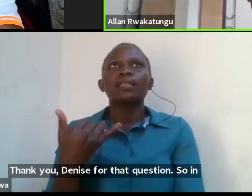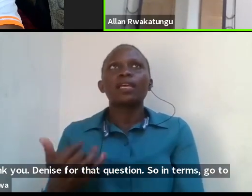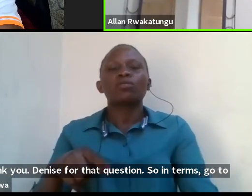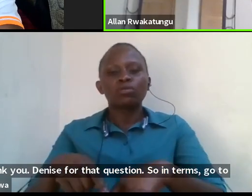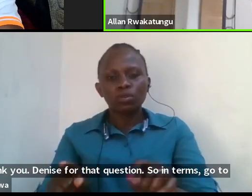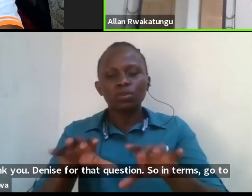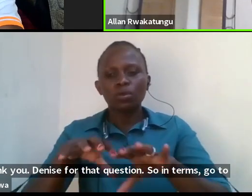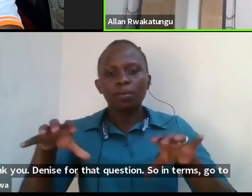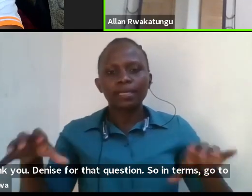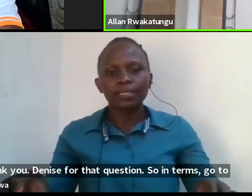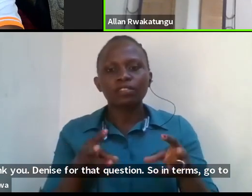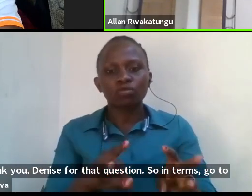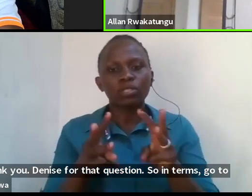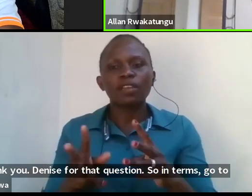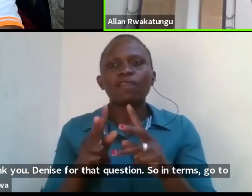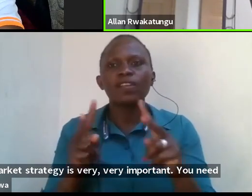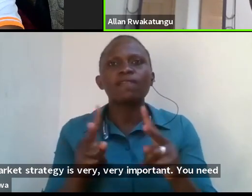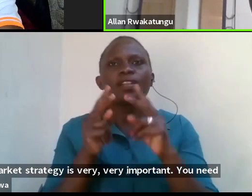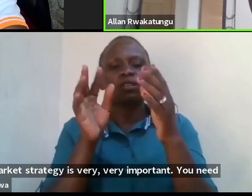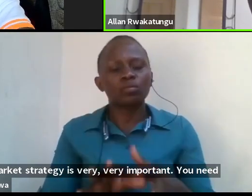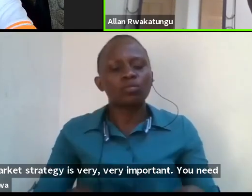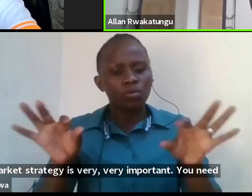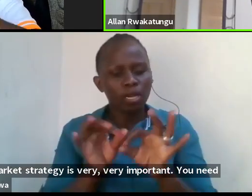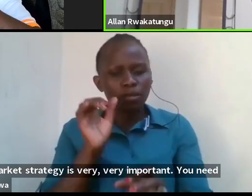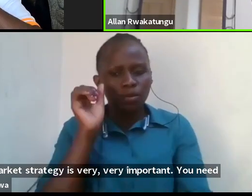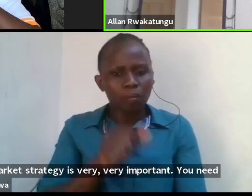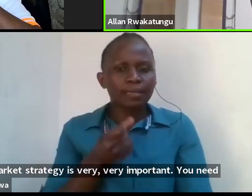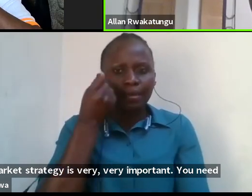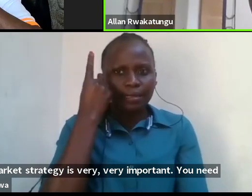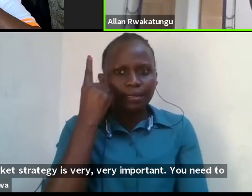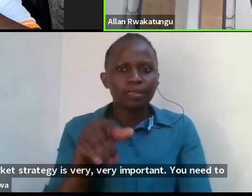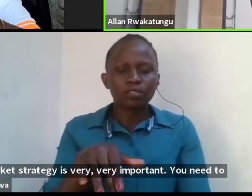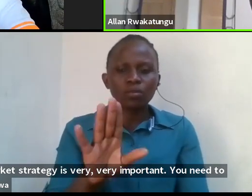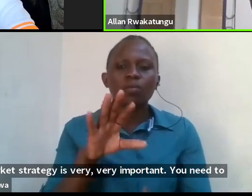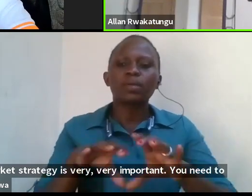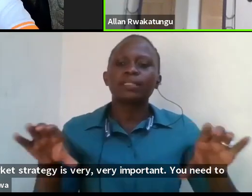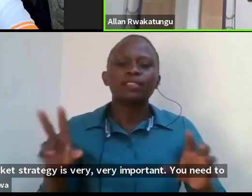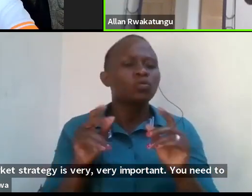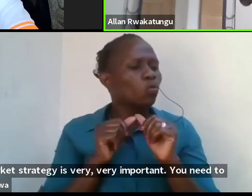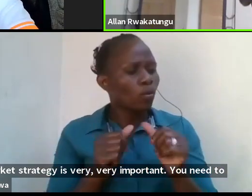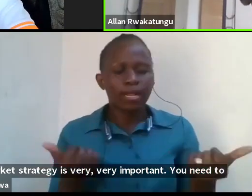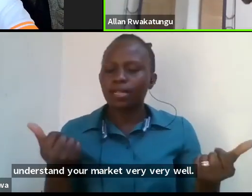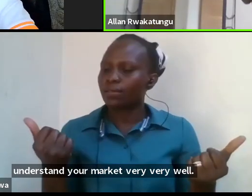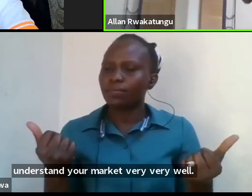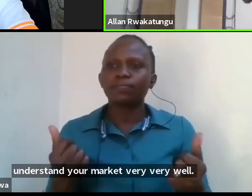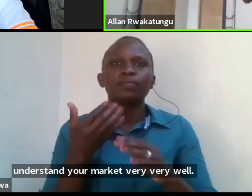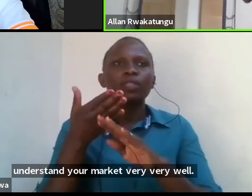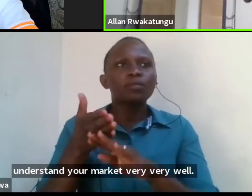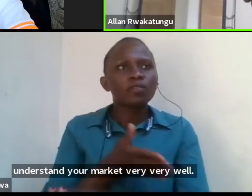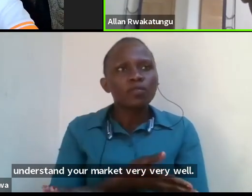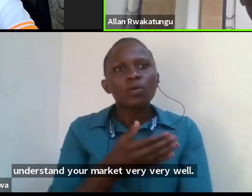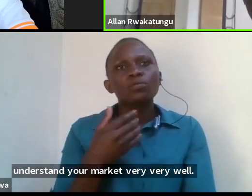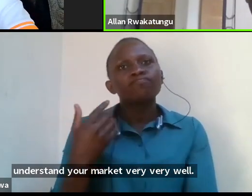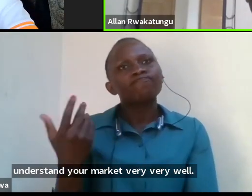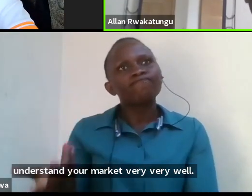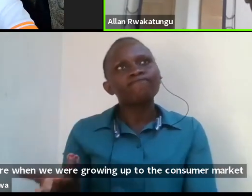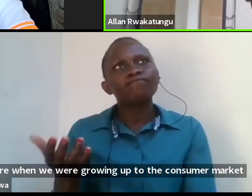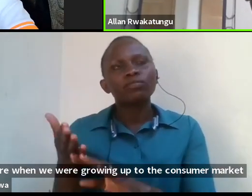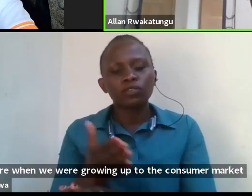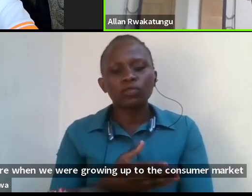very important. You need to understand your market very, very well. So before, when we were going after the consumer